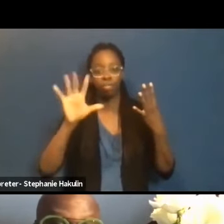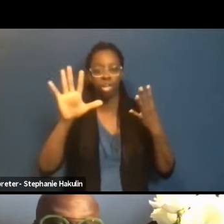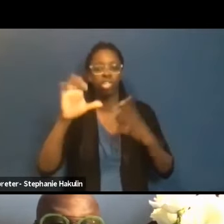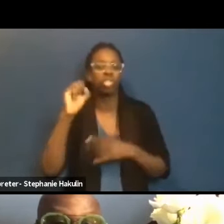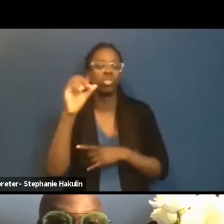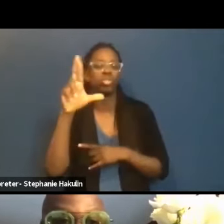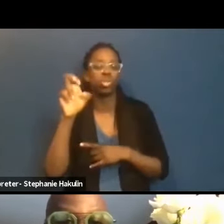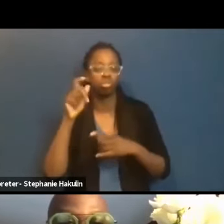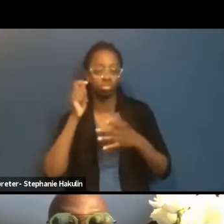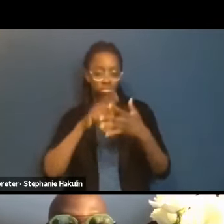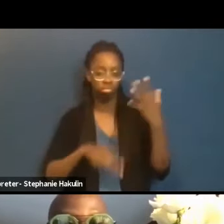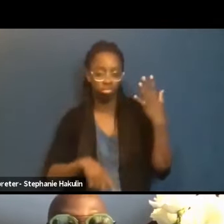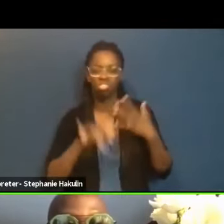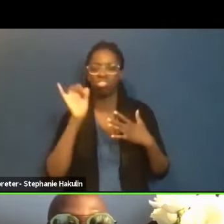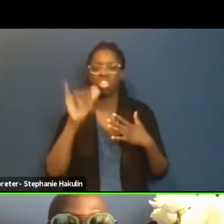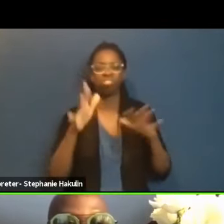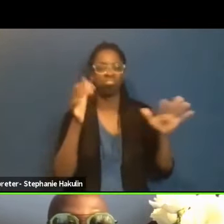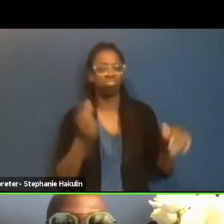for that poet.